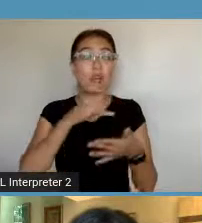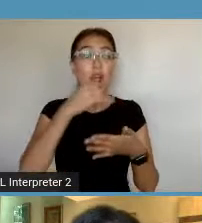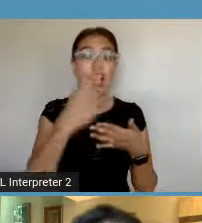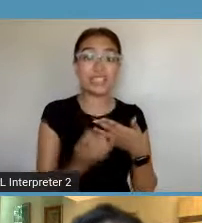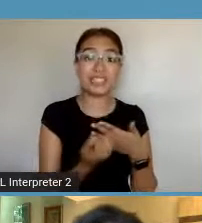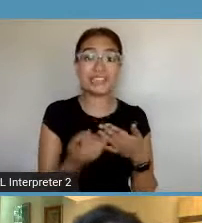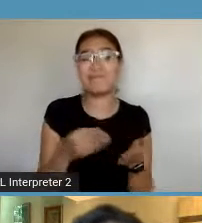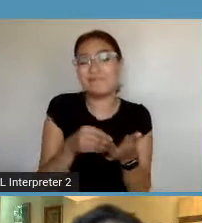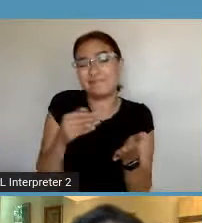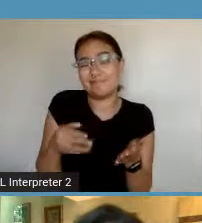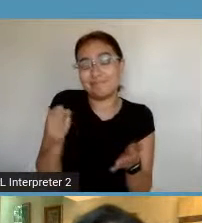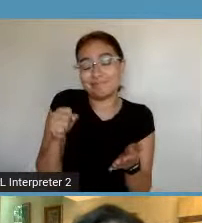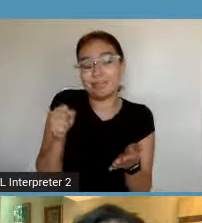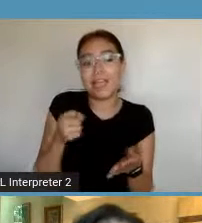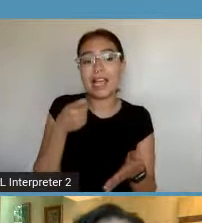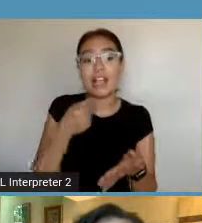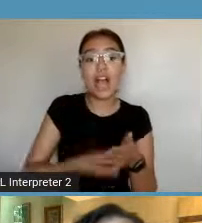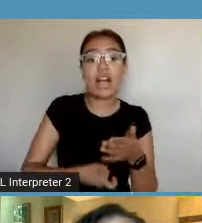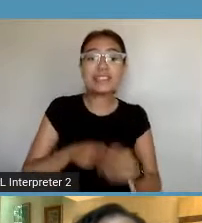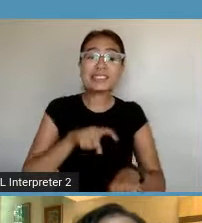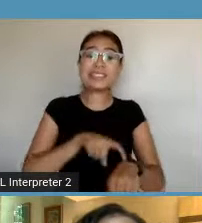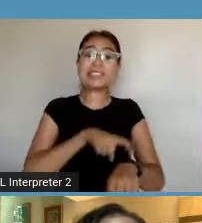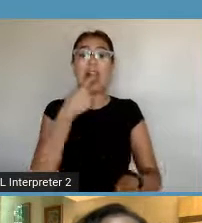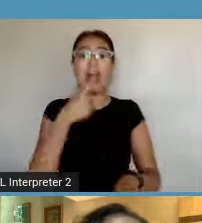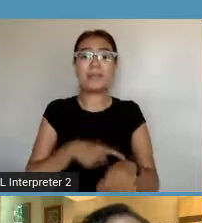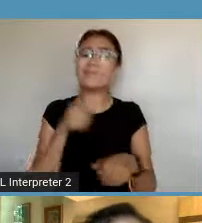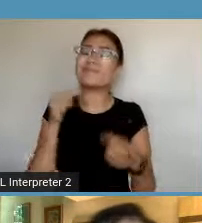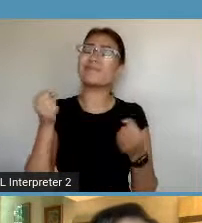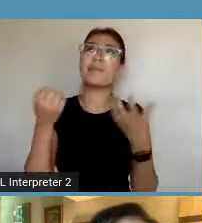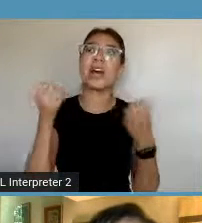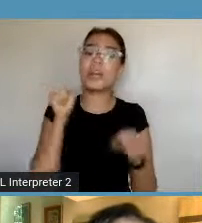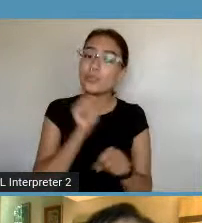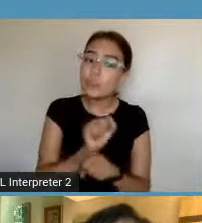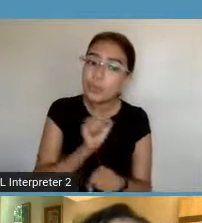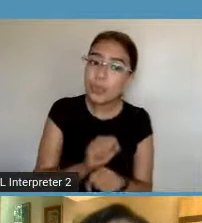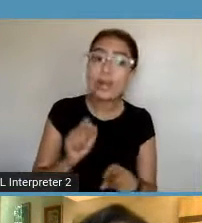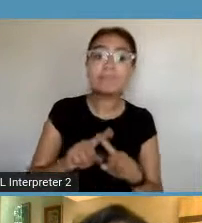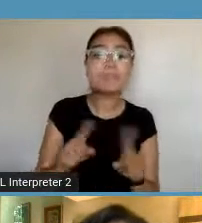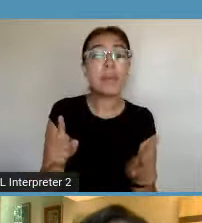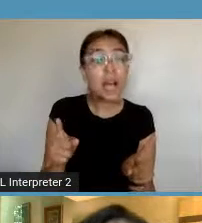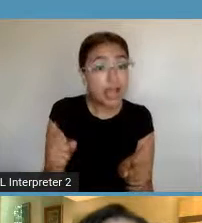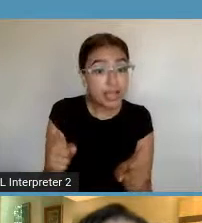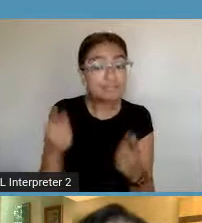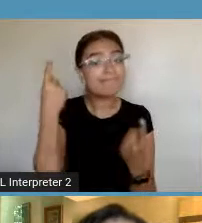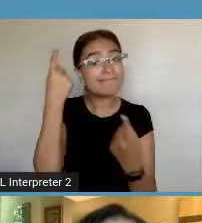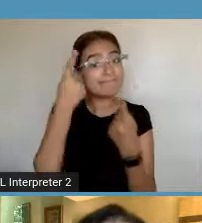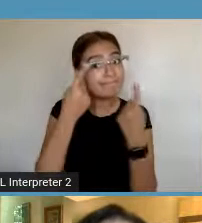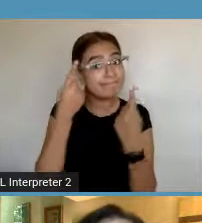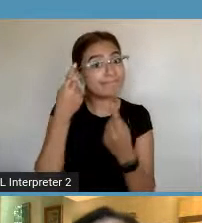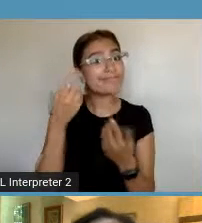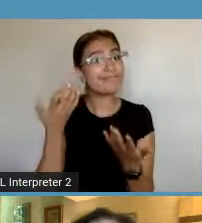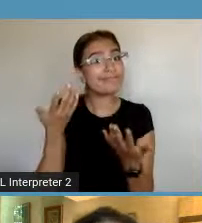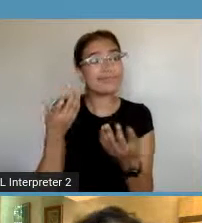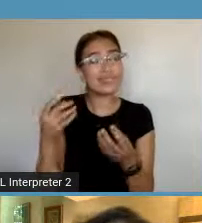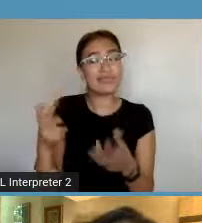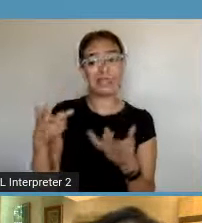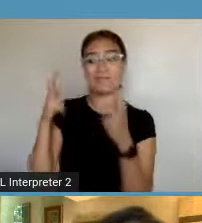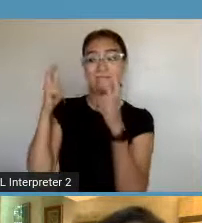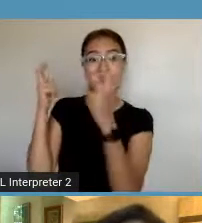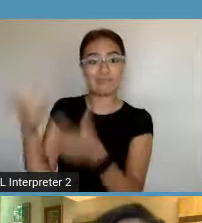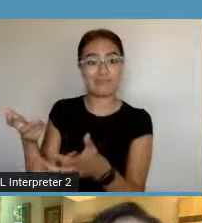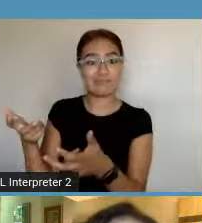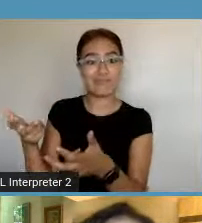could be lengthy and laborious, but they are considered an investment. They're an investment that can yield